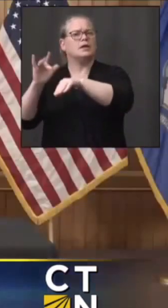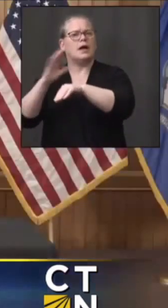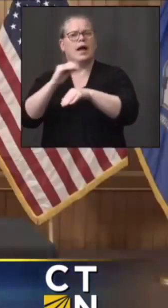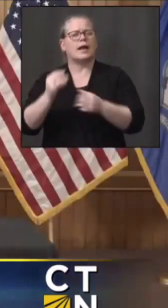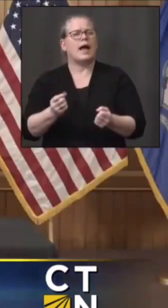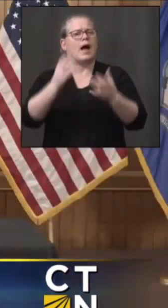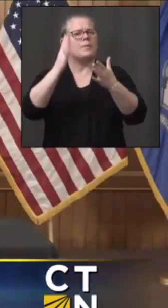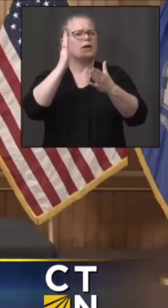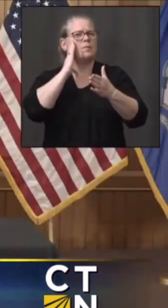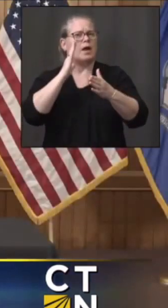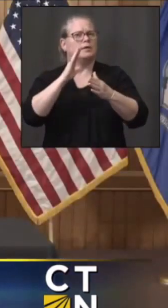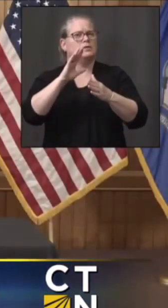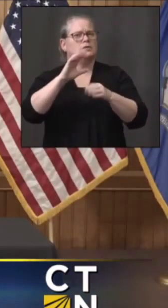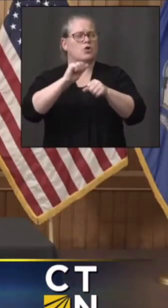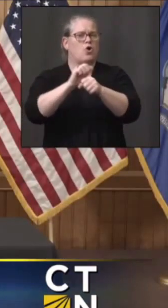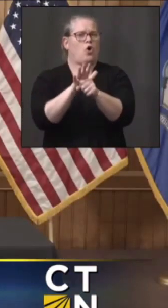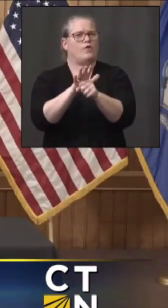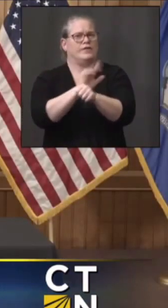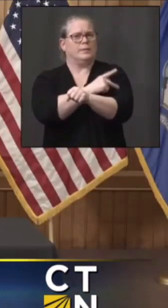that, but